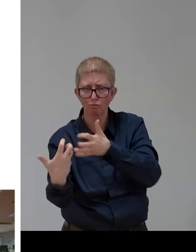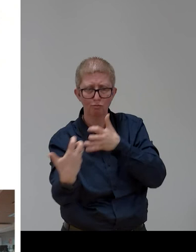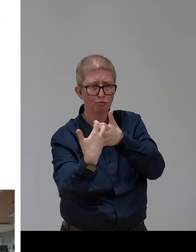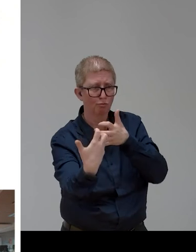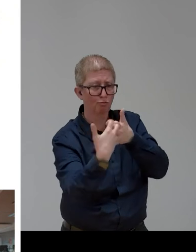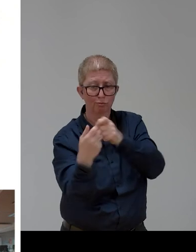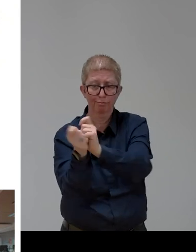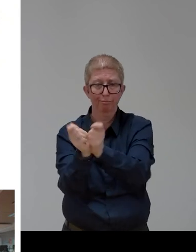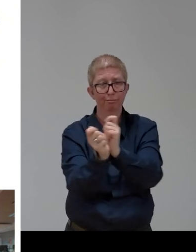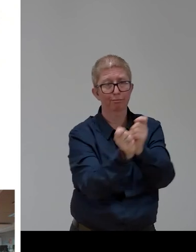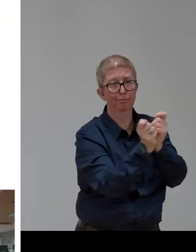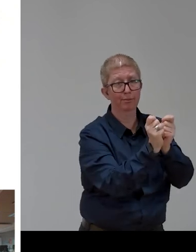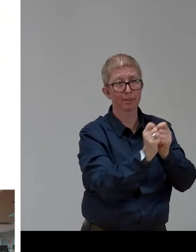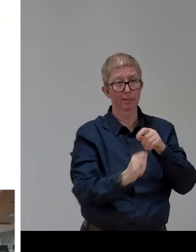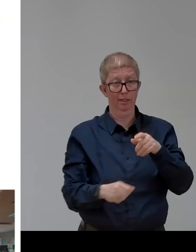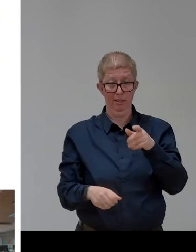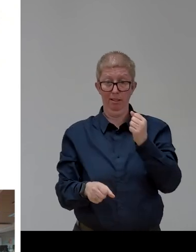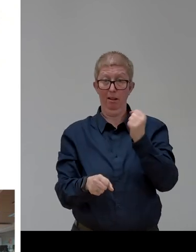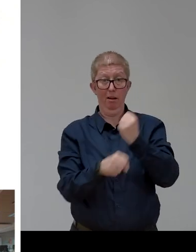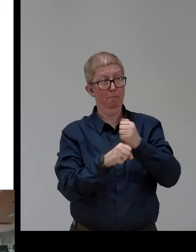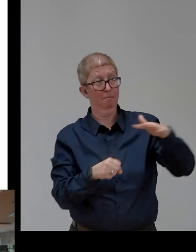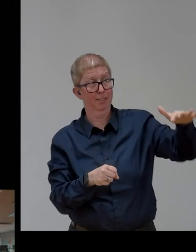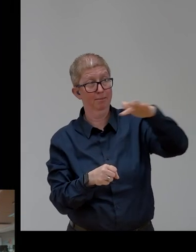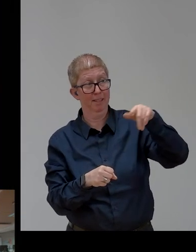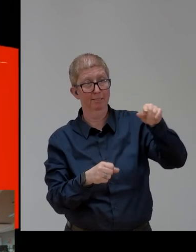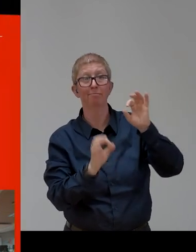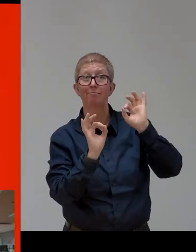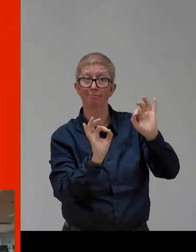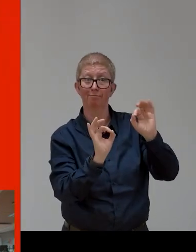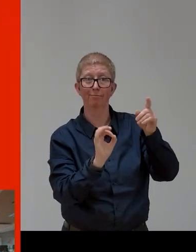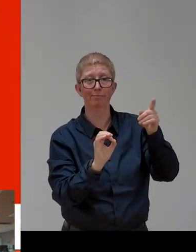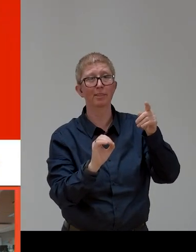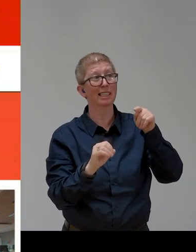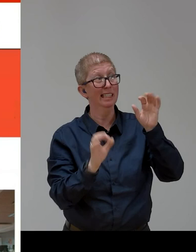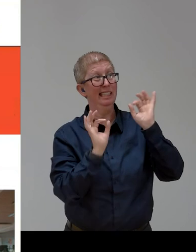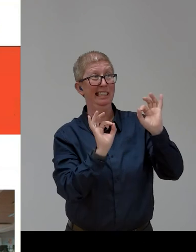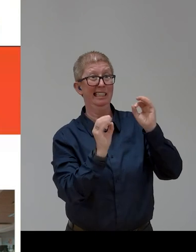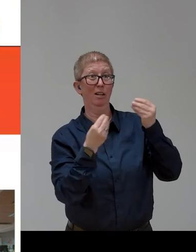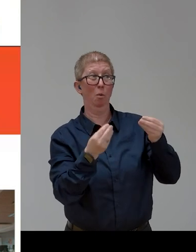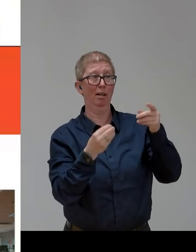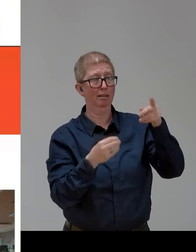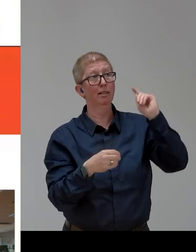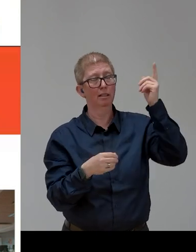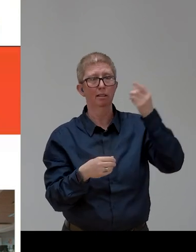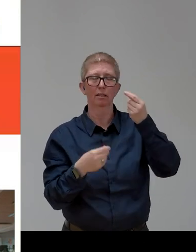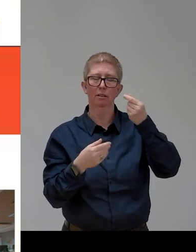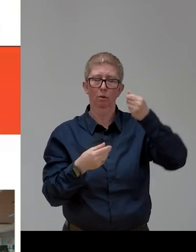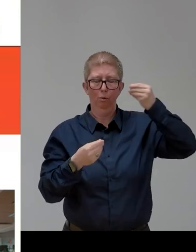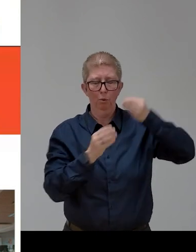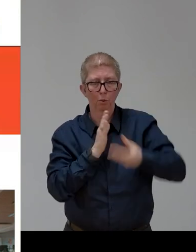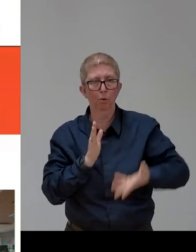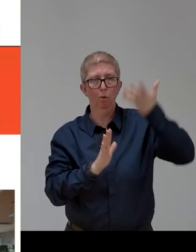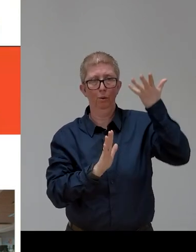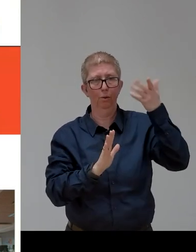products, which was not always cost-effective. In 2018, we decided to research the